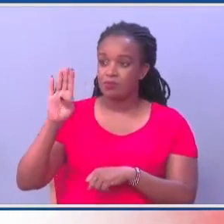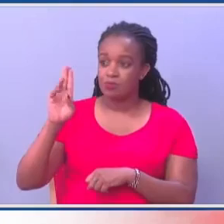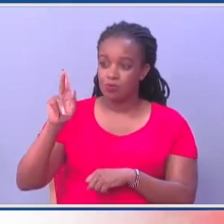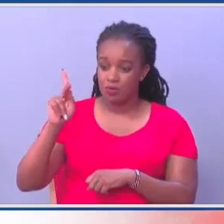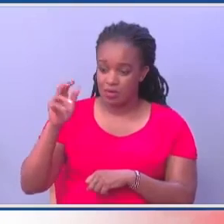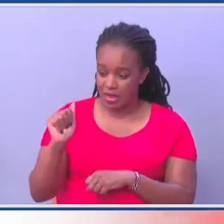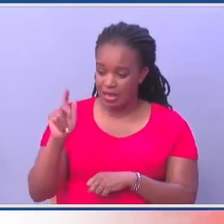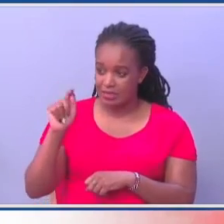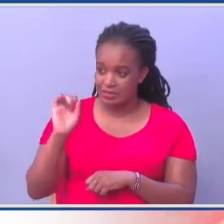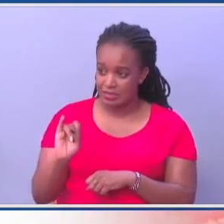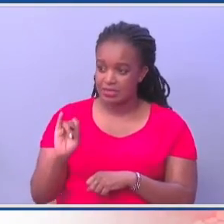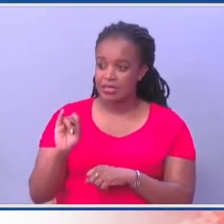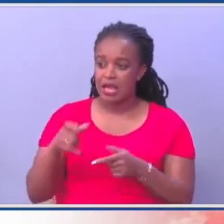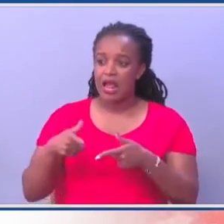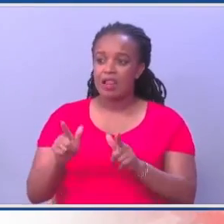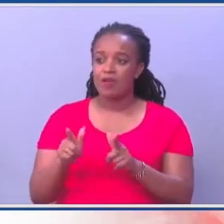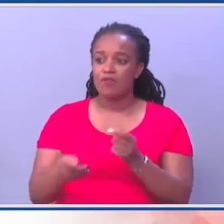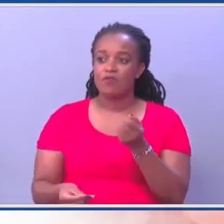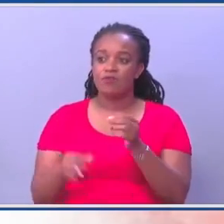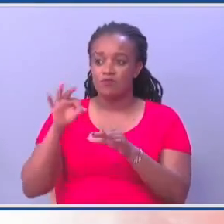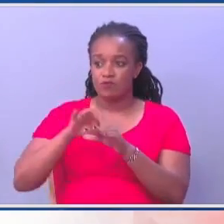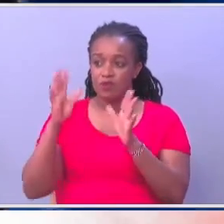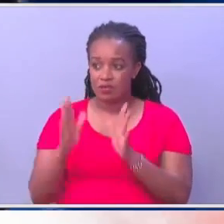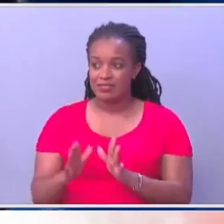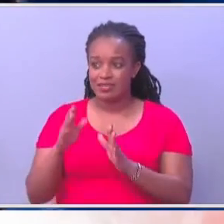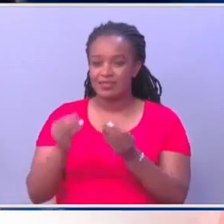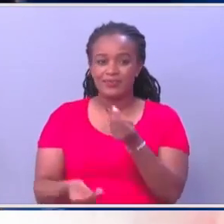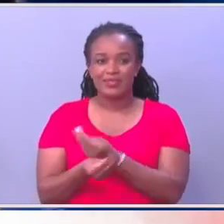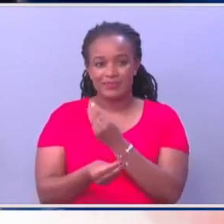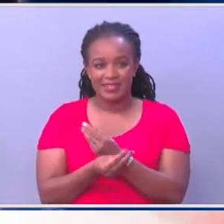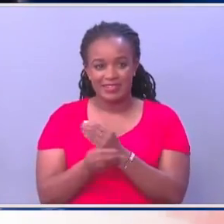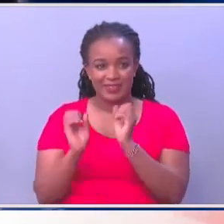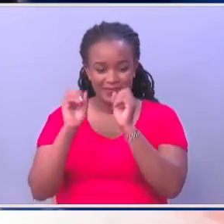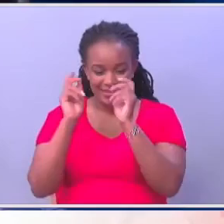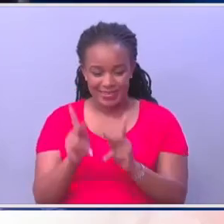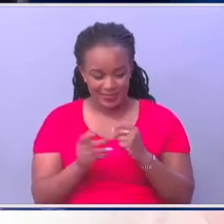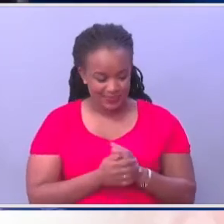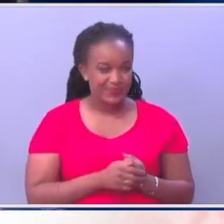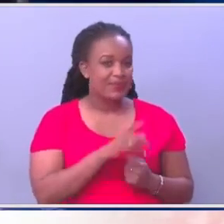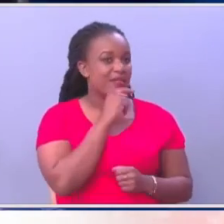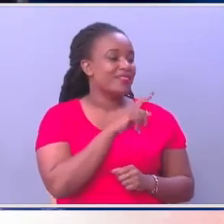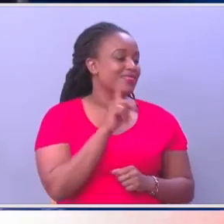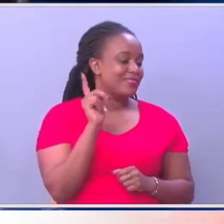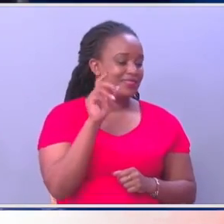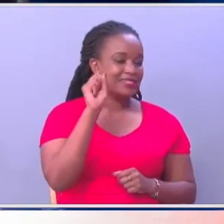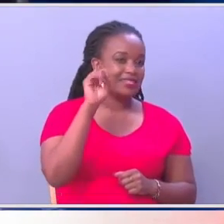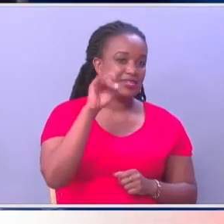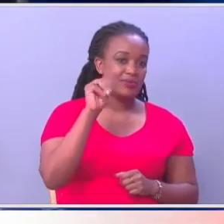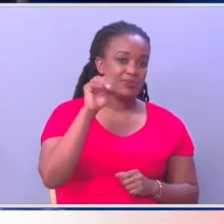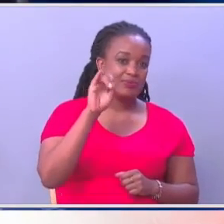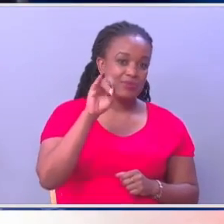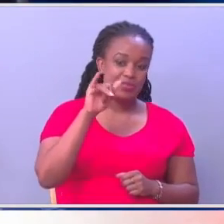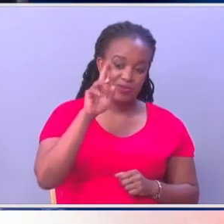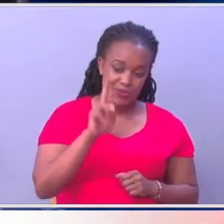voter bribery early on before even the election period. All right, Eseli Simiyu is a Tongaren member of parliament. We were talking